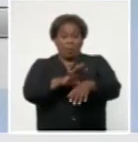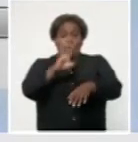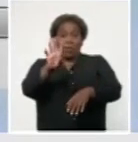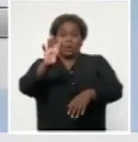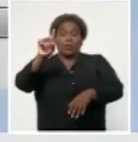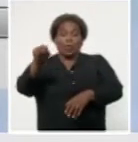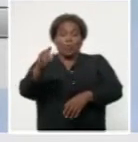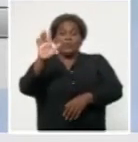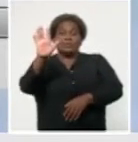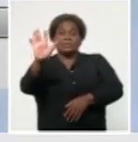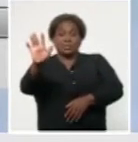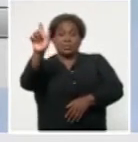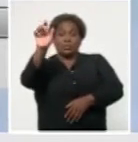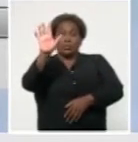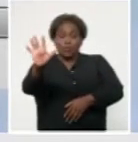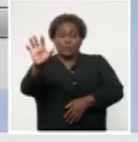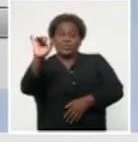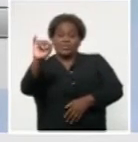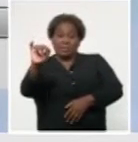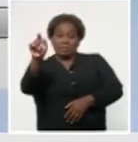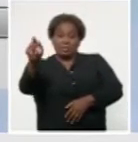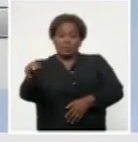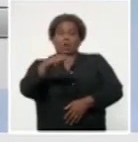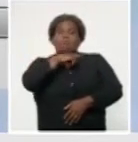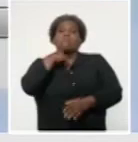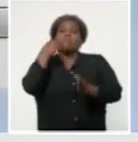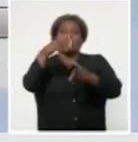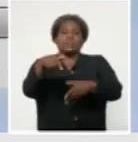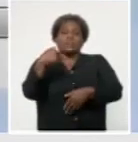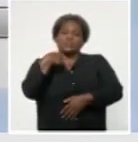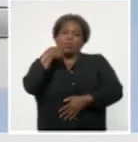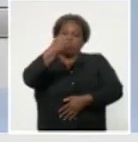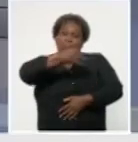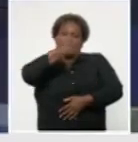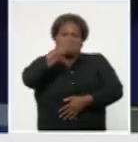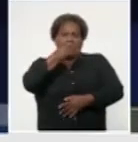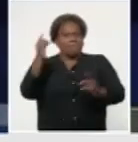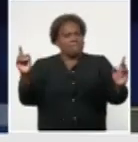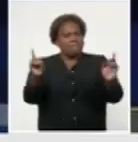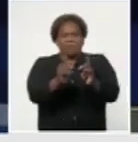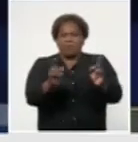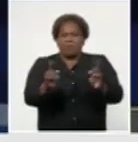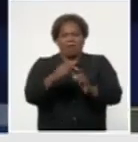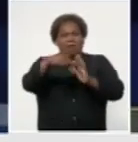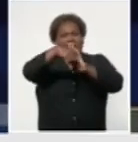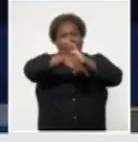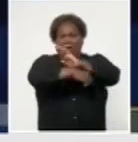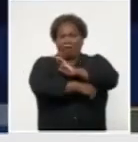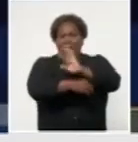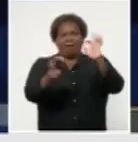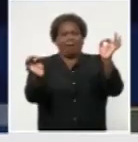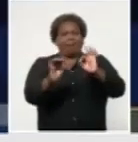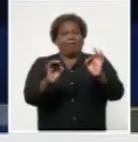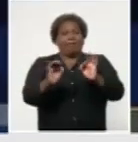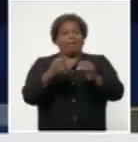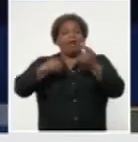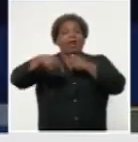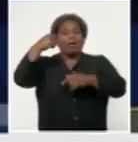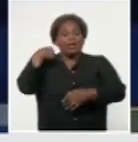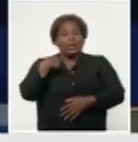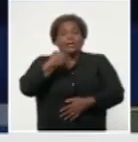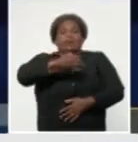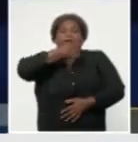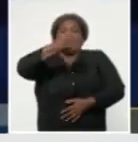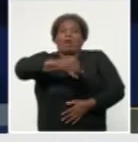every phase in the provinces. Regarding the first indicator, which is the incidence rate, in